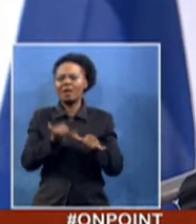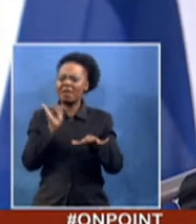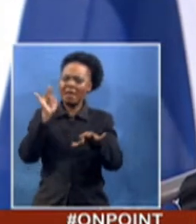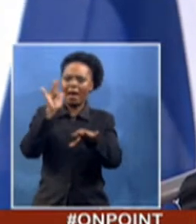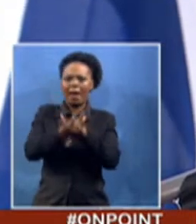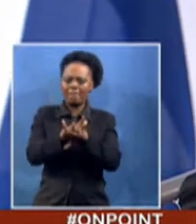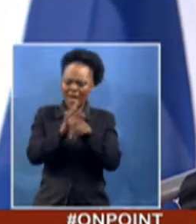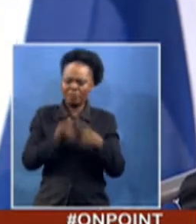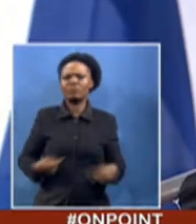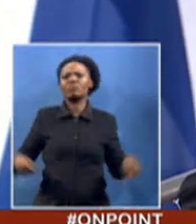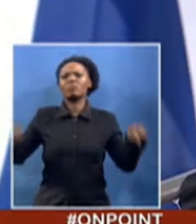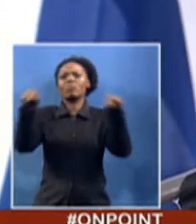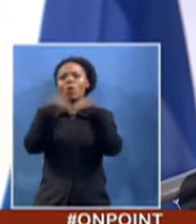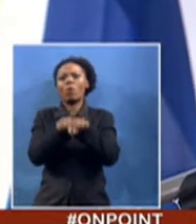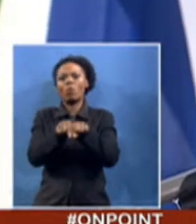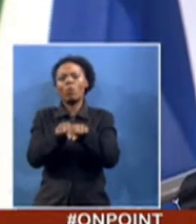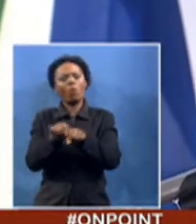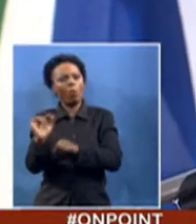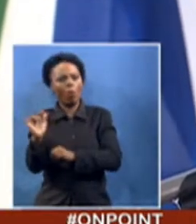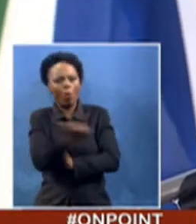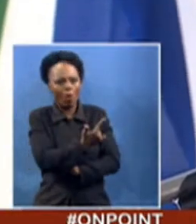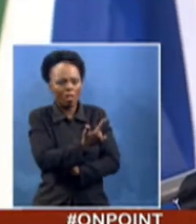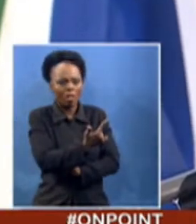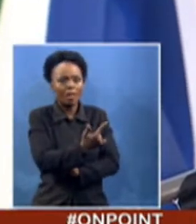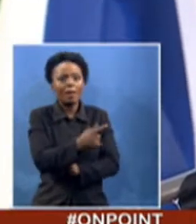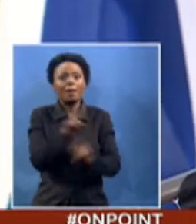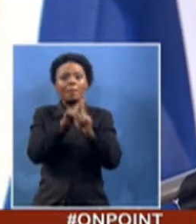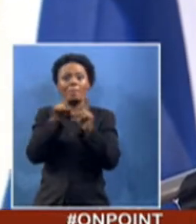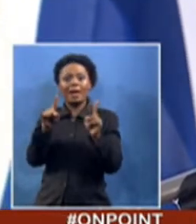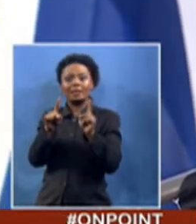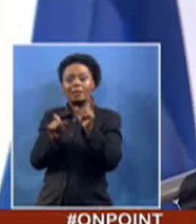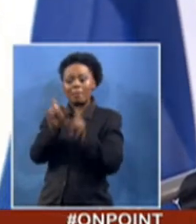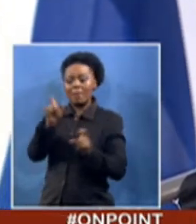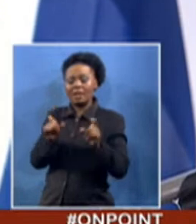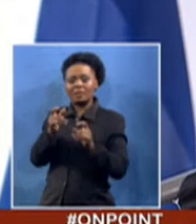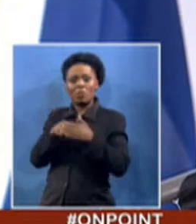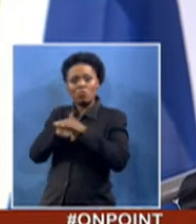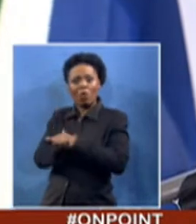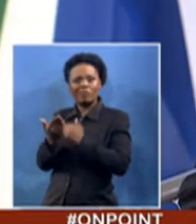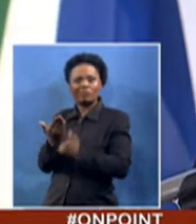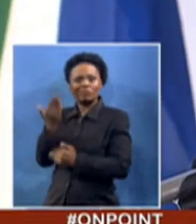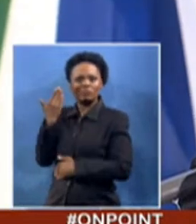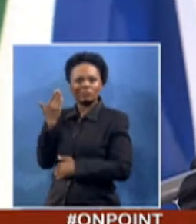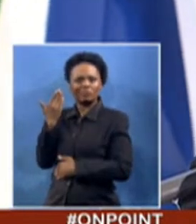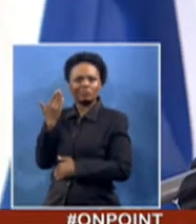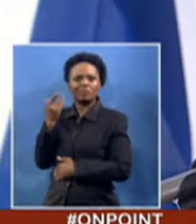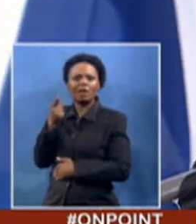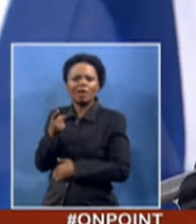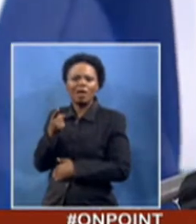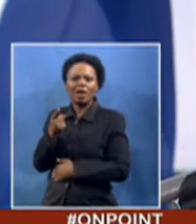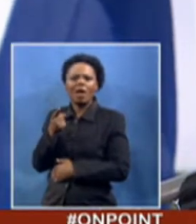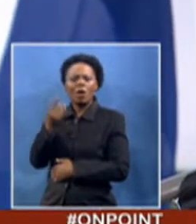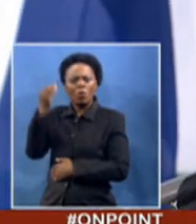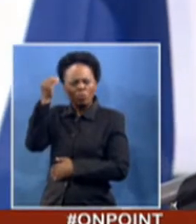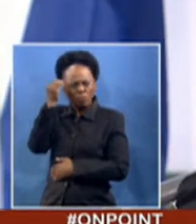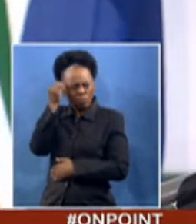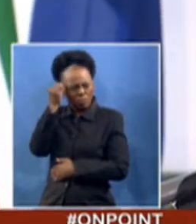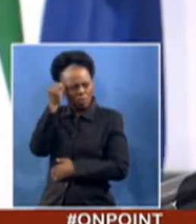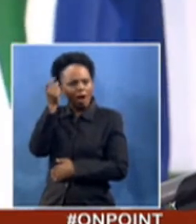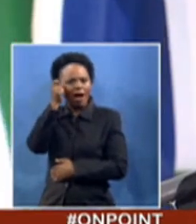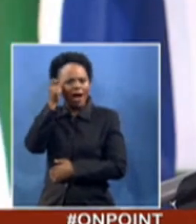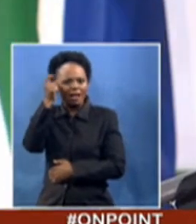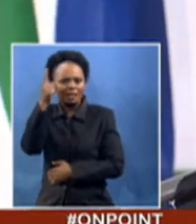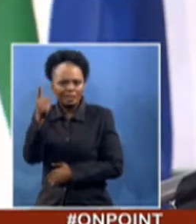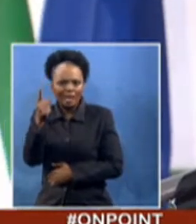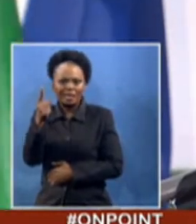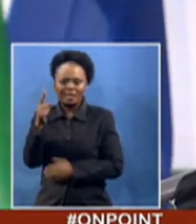us. But like those who came before us, we understand that no challenge is